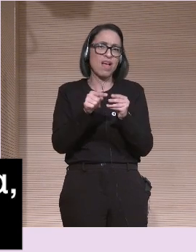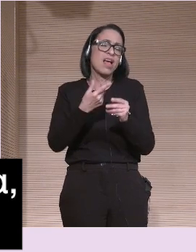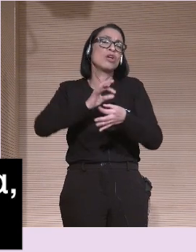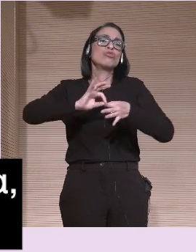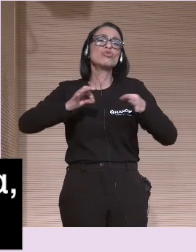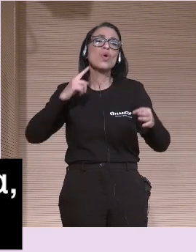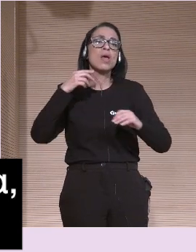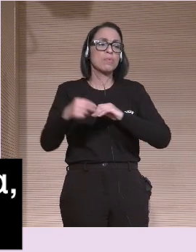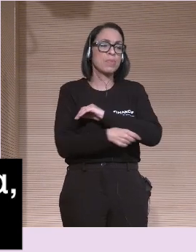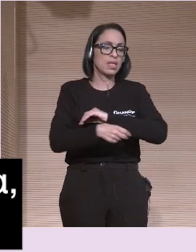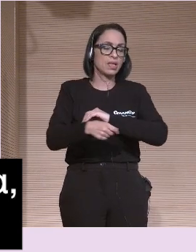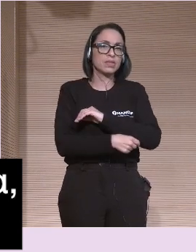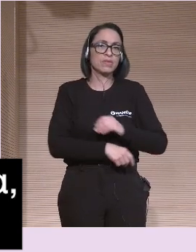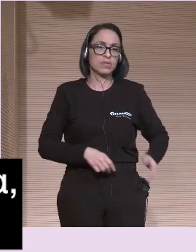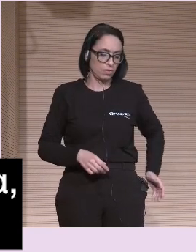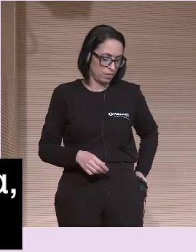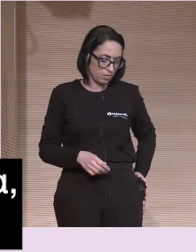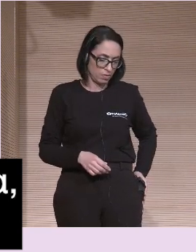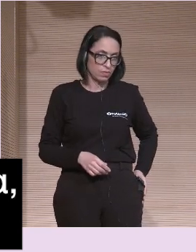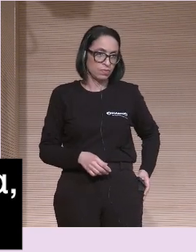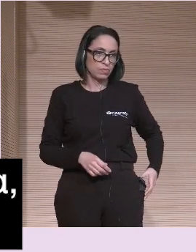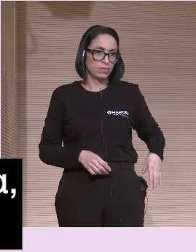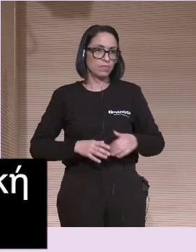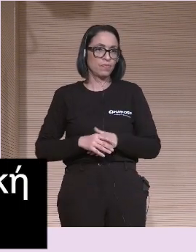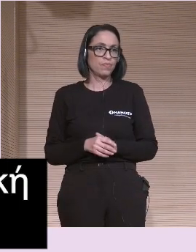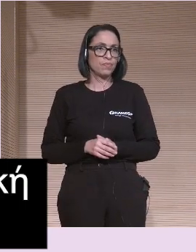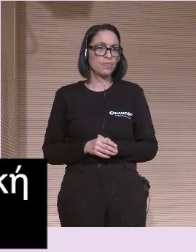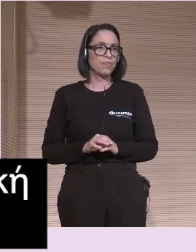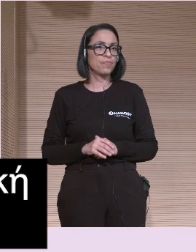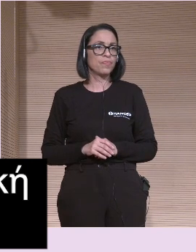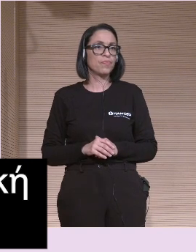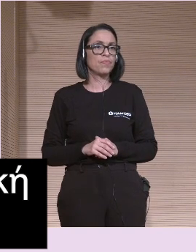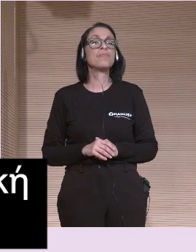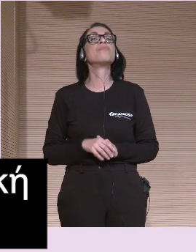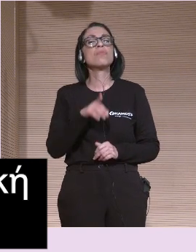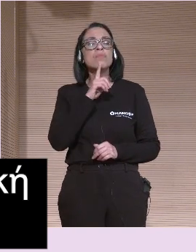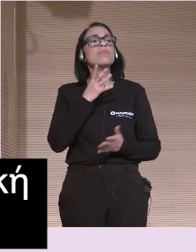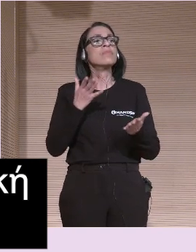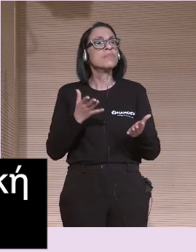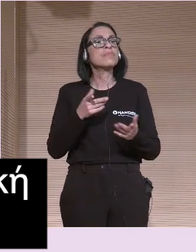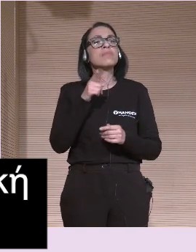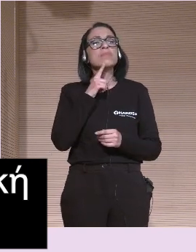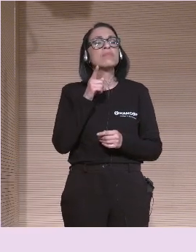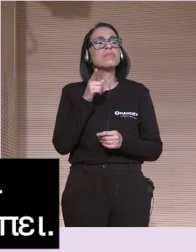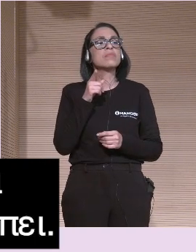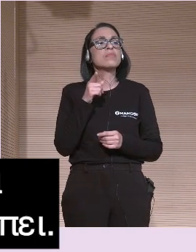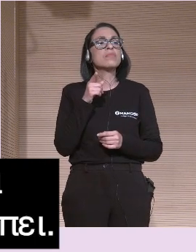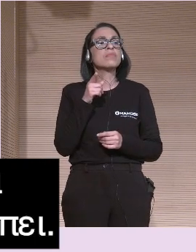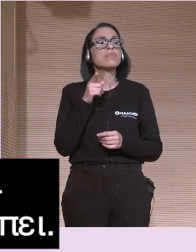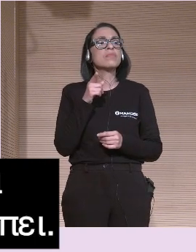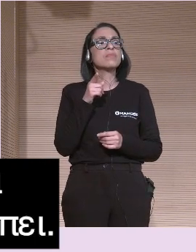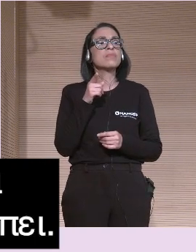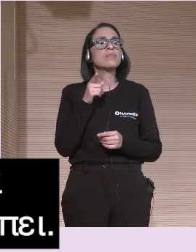a Greek migrant to Britain, Sir Alec Isigonis. So migration is an essential British story, and we think